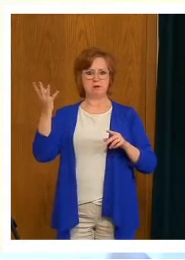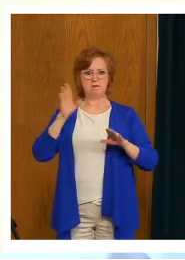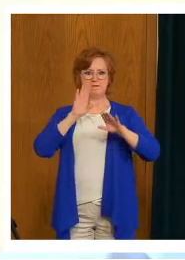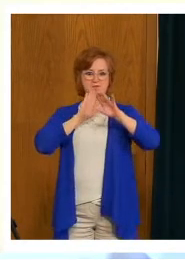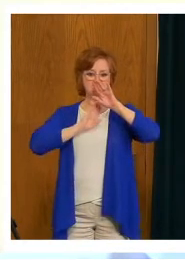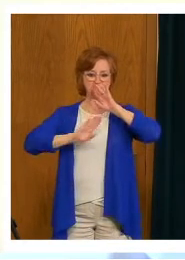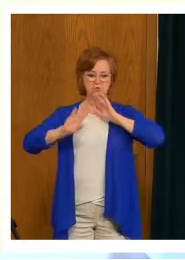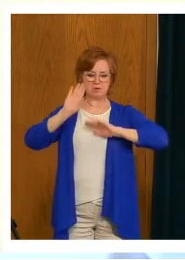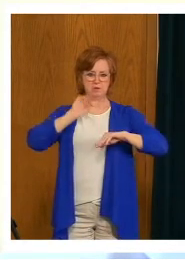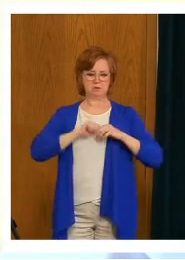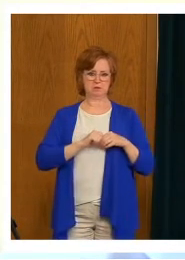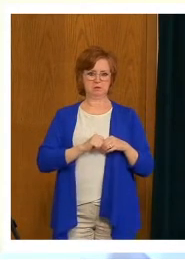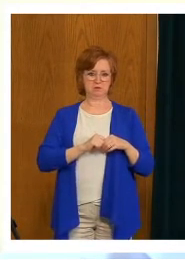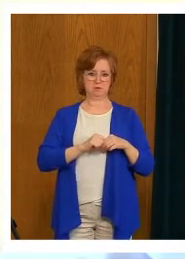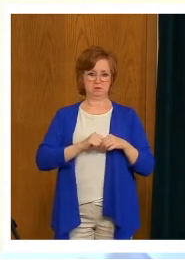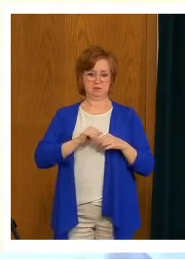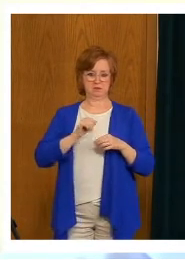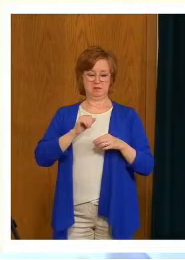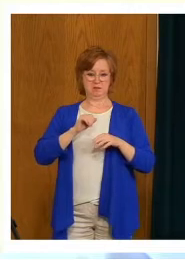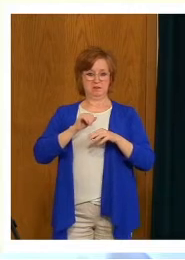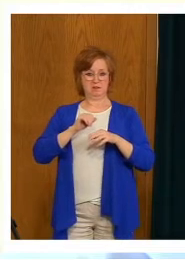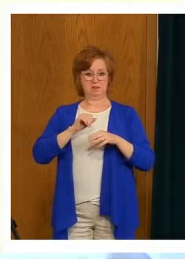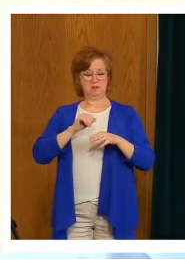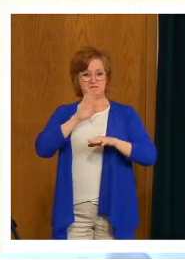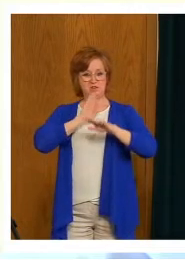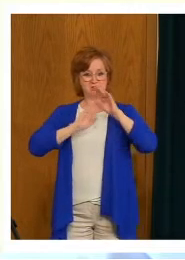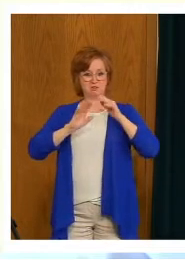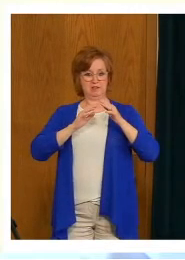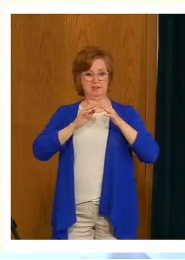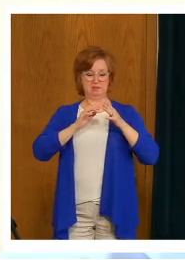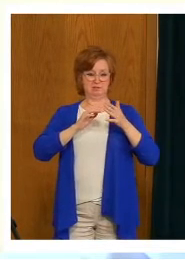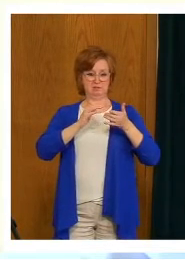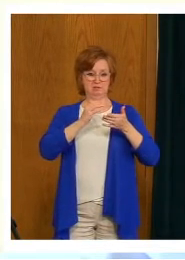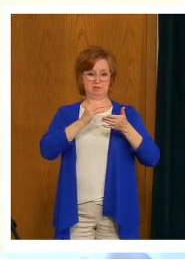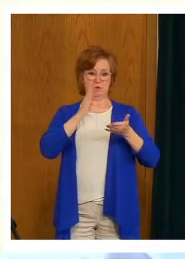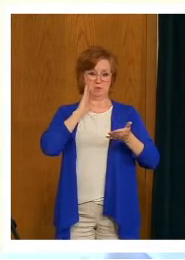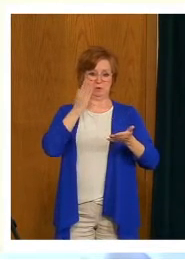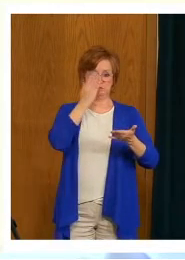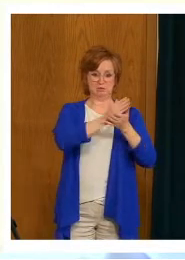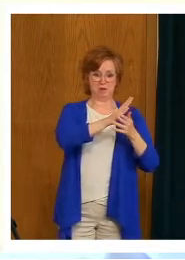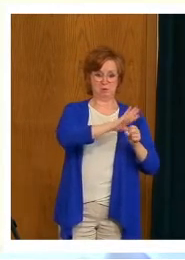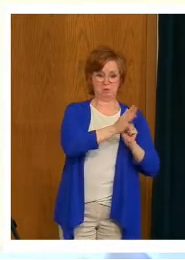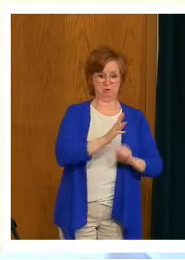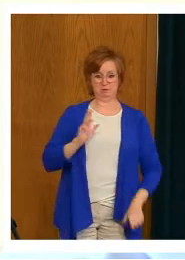frustration doesn't do anything to COVID. It opens up the entry of COVID,